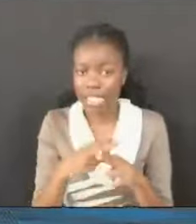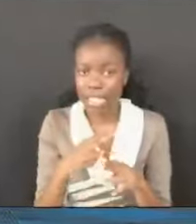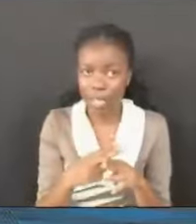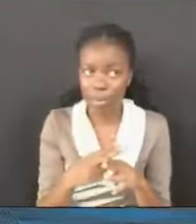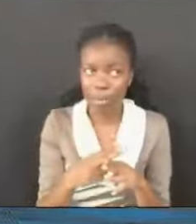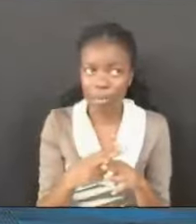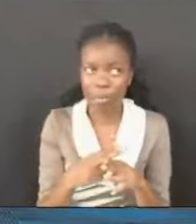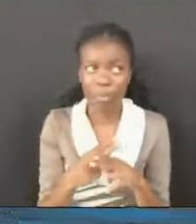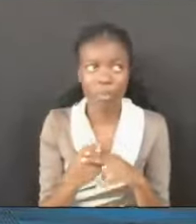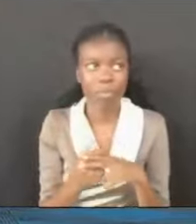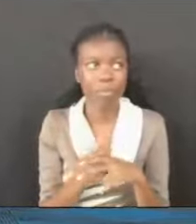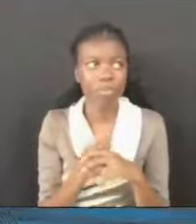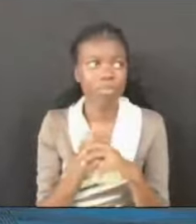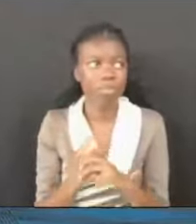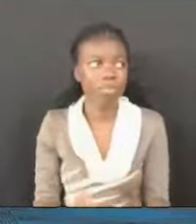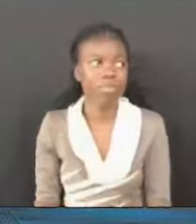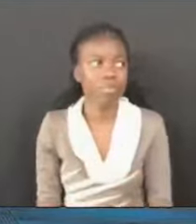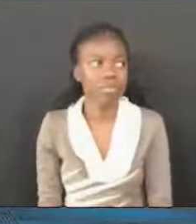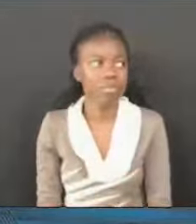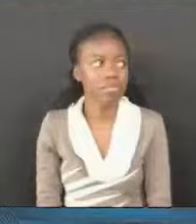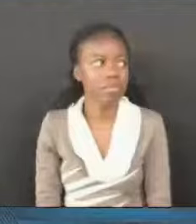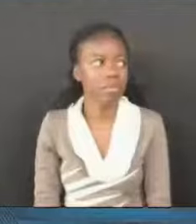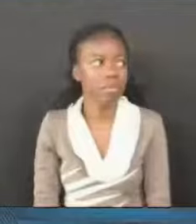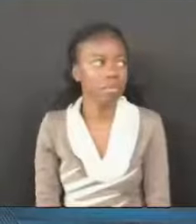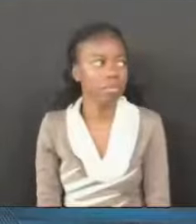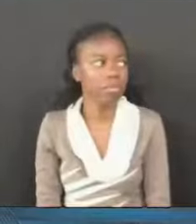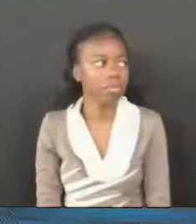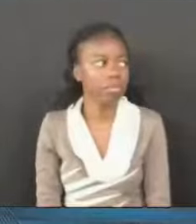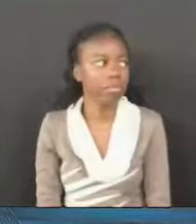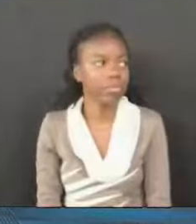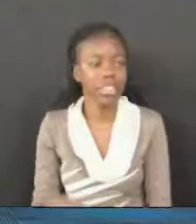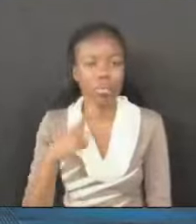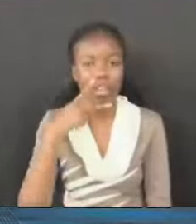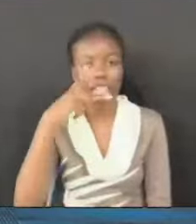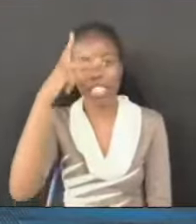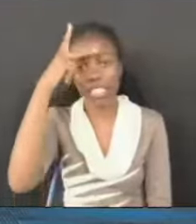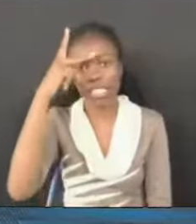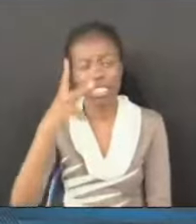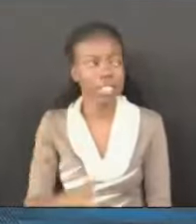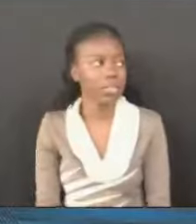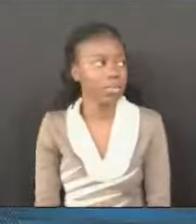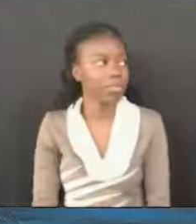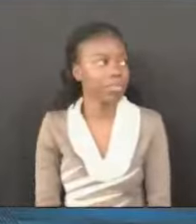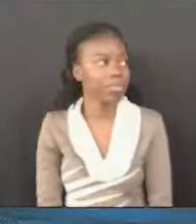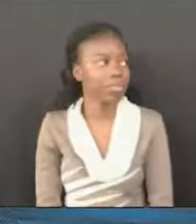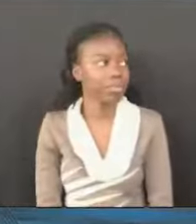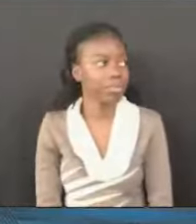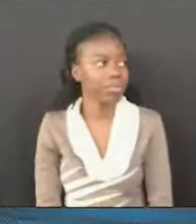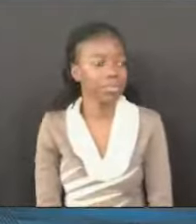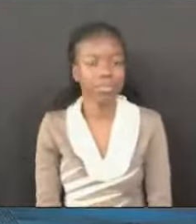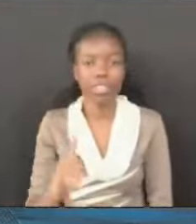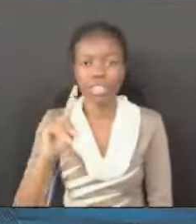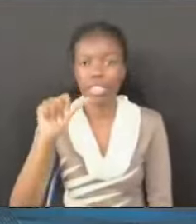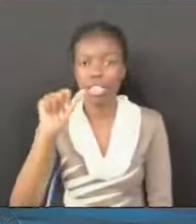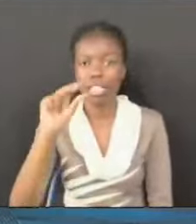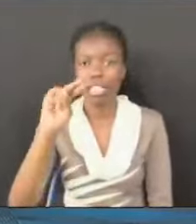Moses, or something like that. Yes, for parents. We are in Daniel chapter